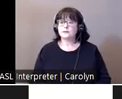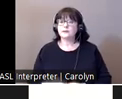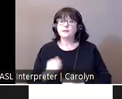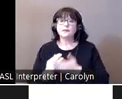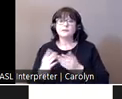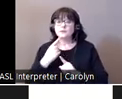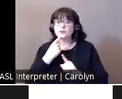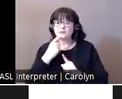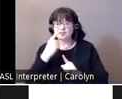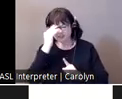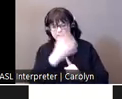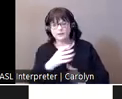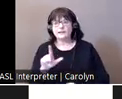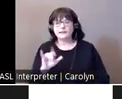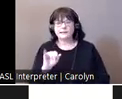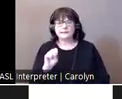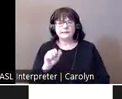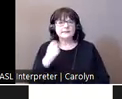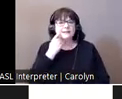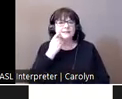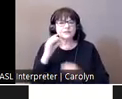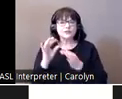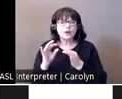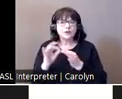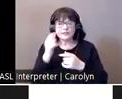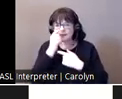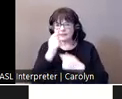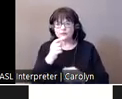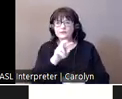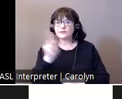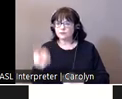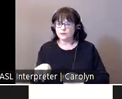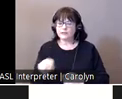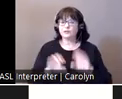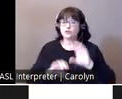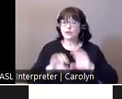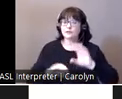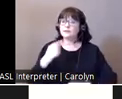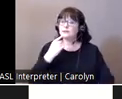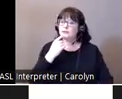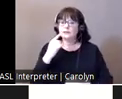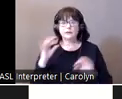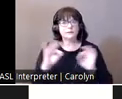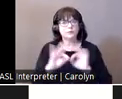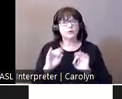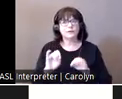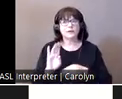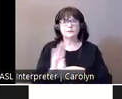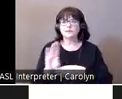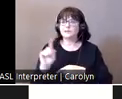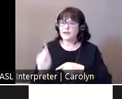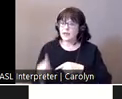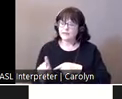in chat. Thank you. I'll just look at that. The industry buy-in piece is critical as employers are still hanging their hat on grade